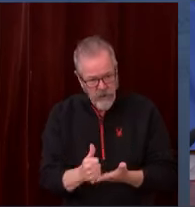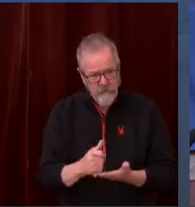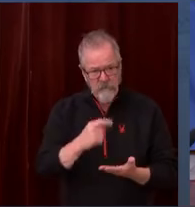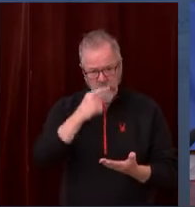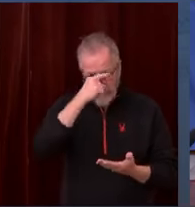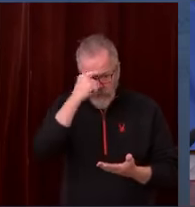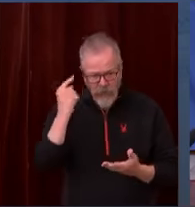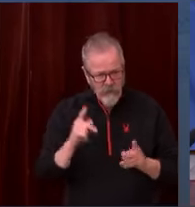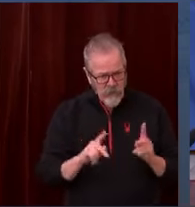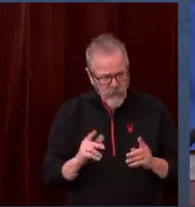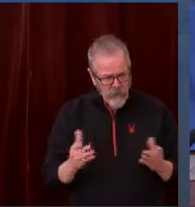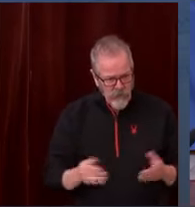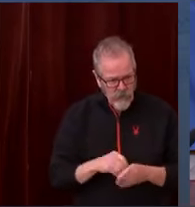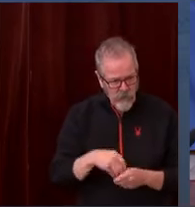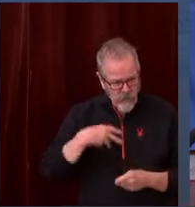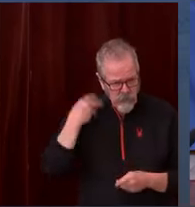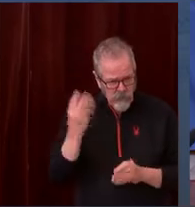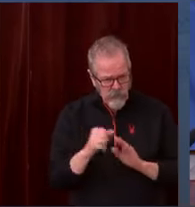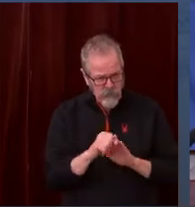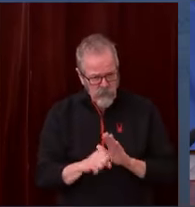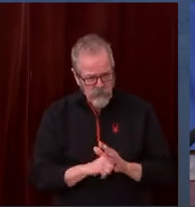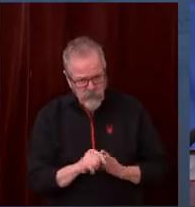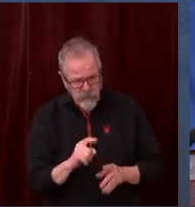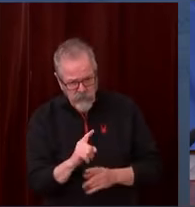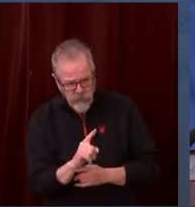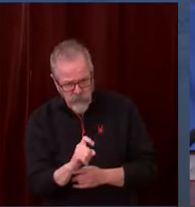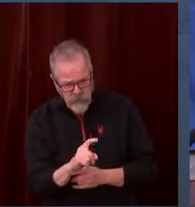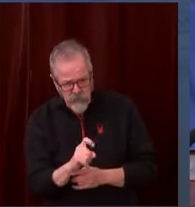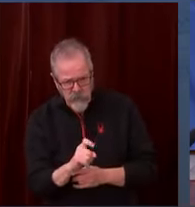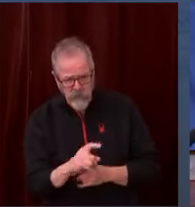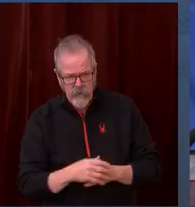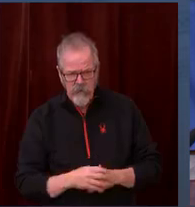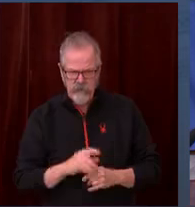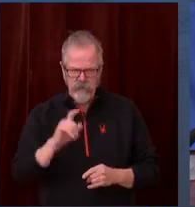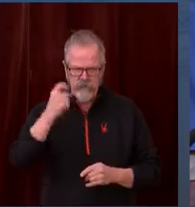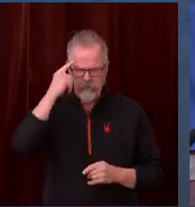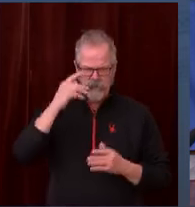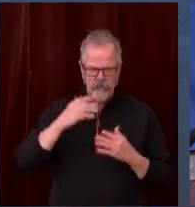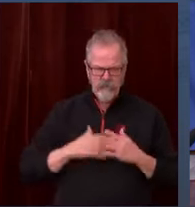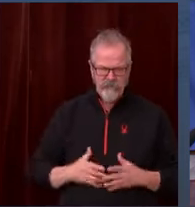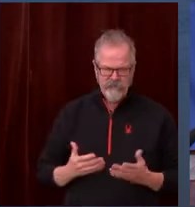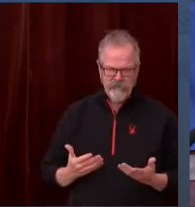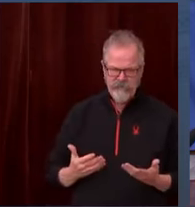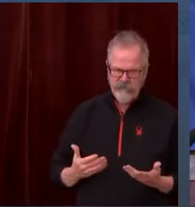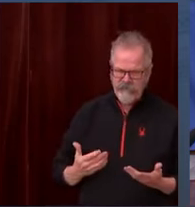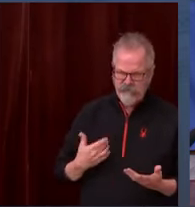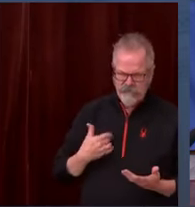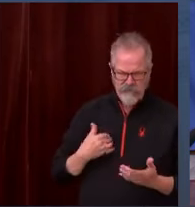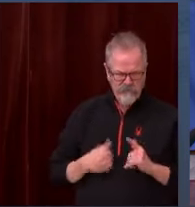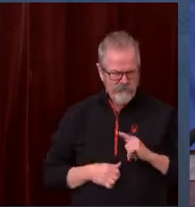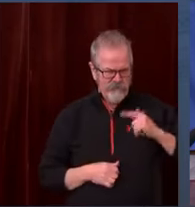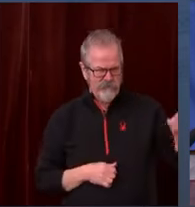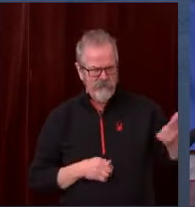Mike, do you want to take a stab at that? I'm not sure I understand the criticism.